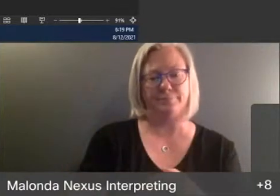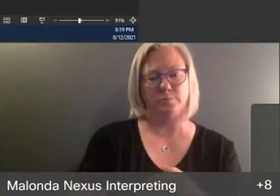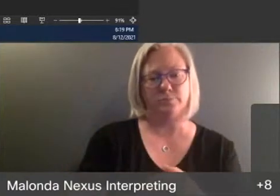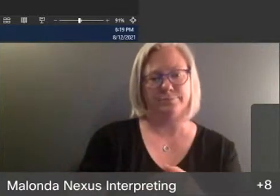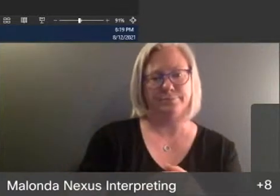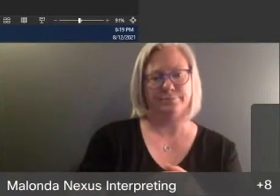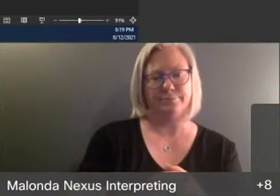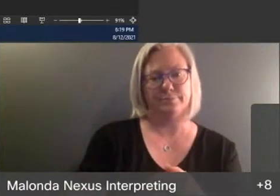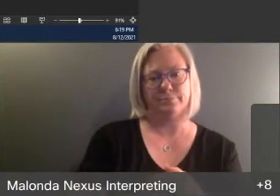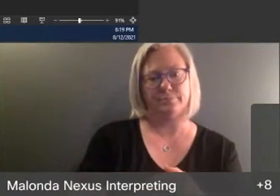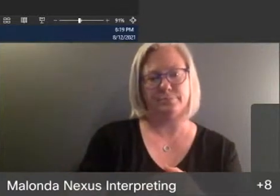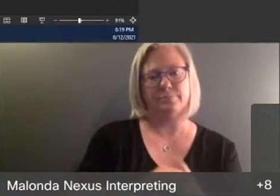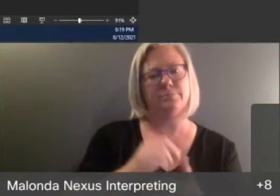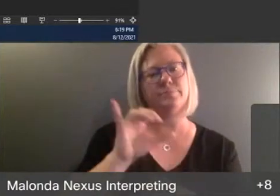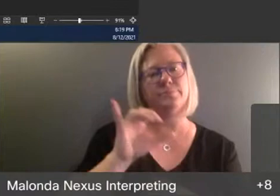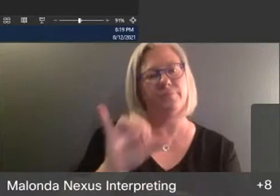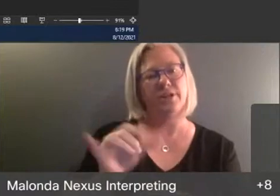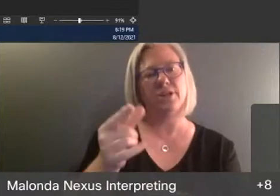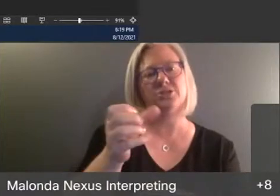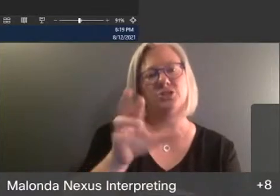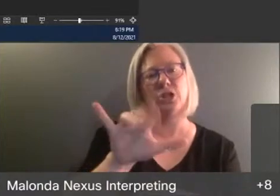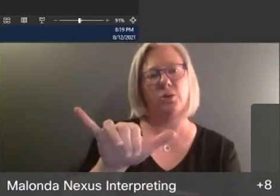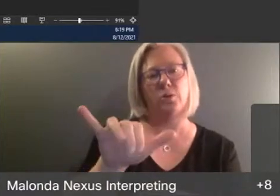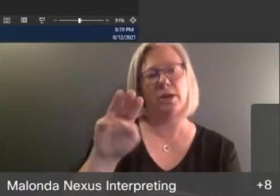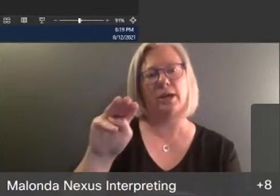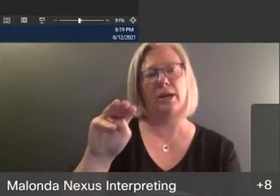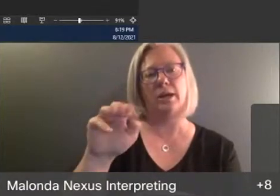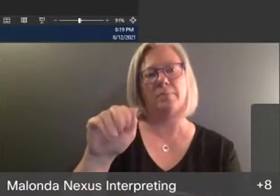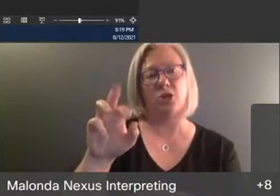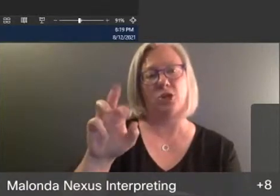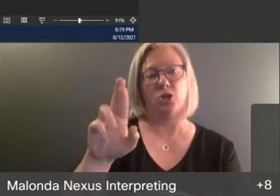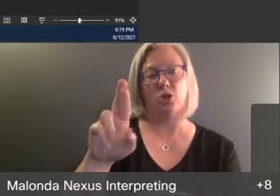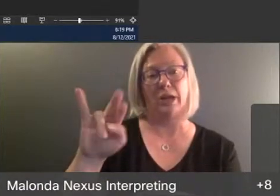So that was gerrymandering 200 years later.